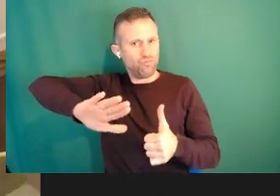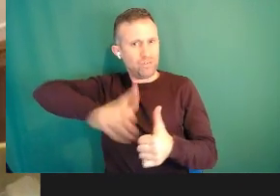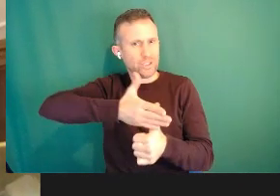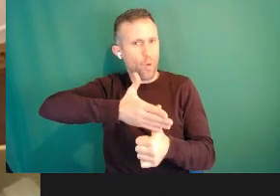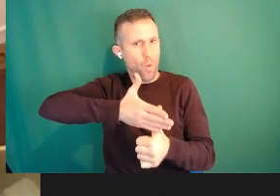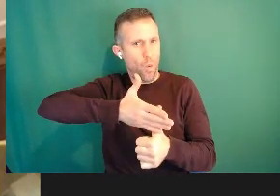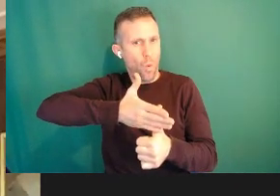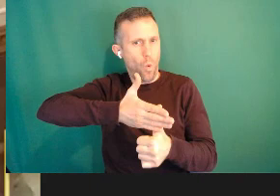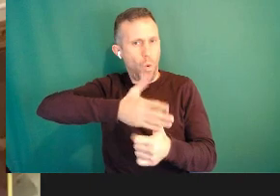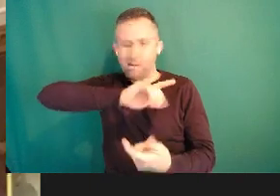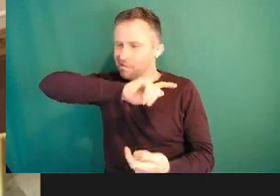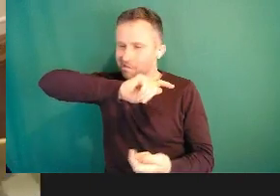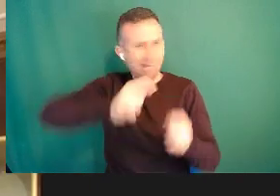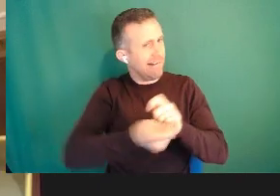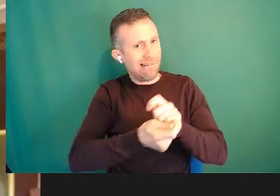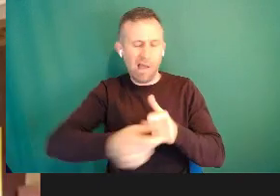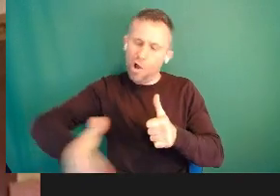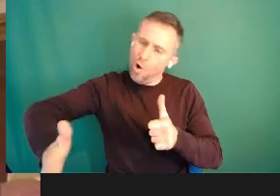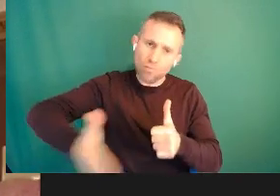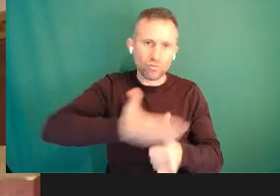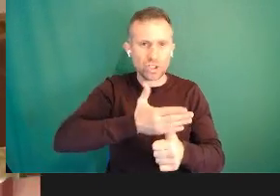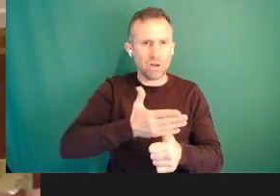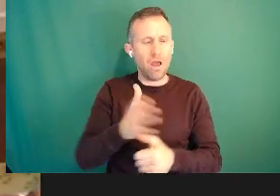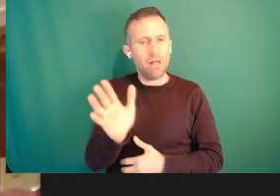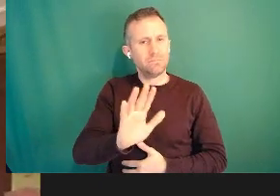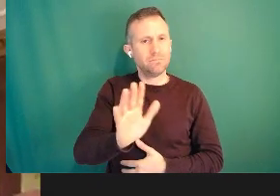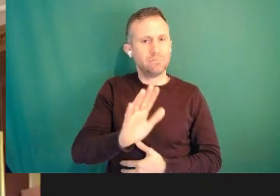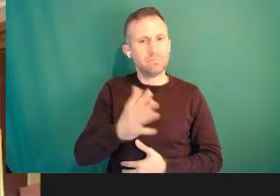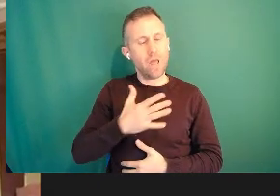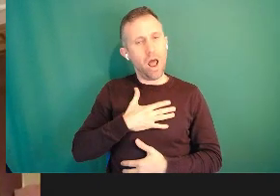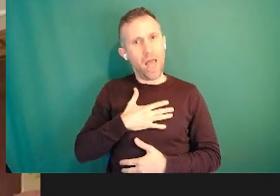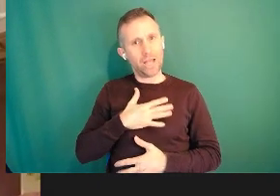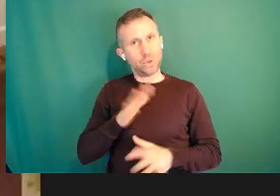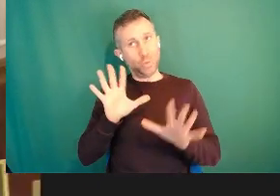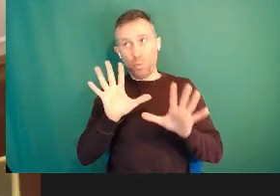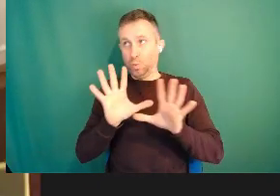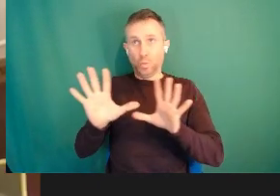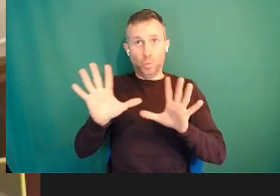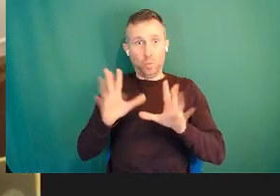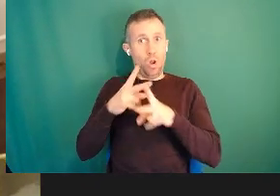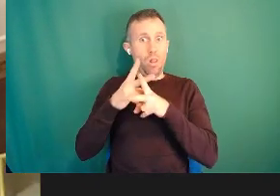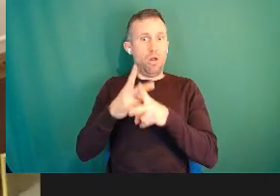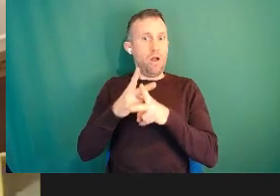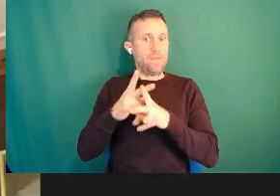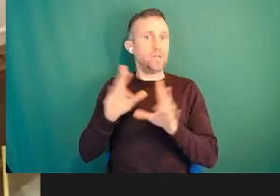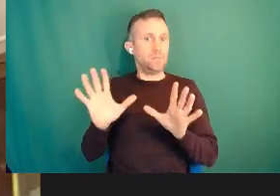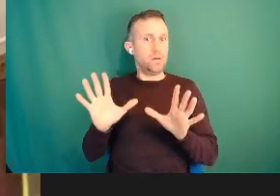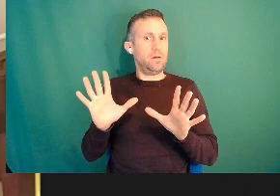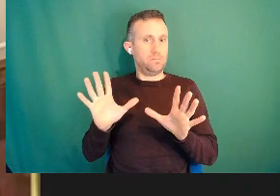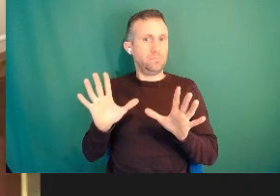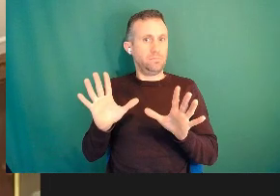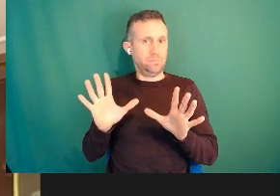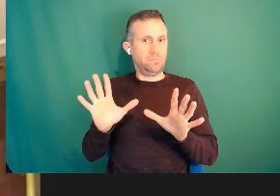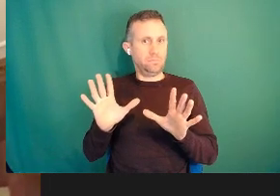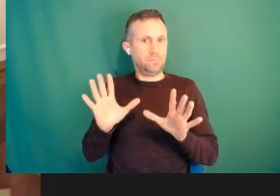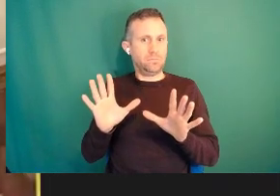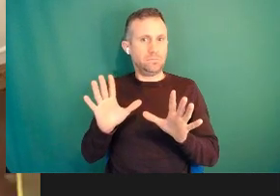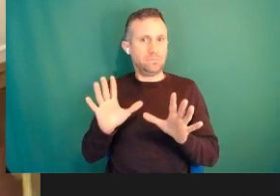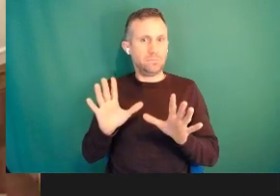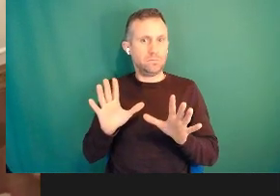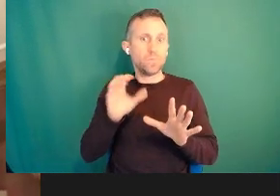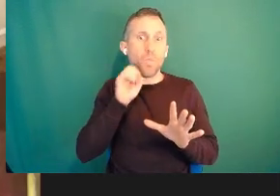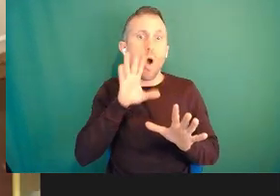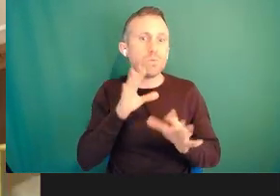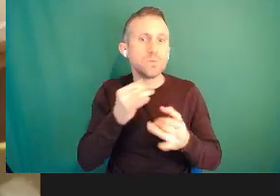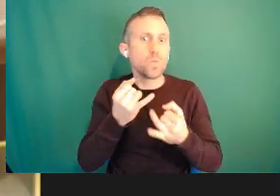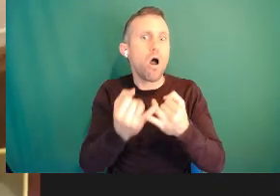here for a long time into the future, and as many people as possible can come and see it. So for instance, with the damask, we might clean